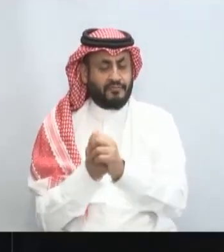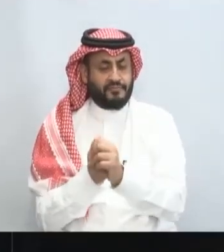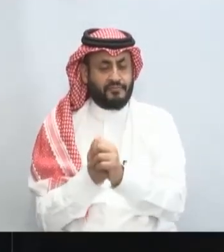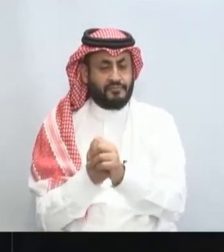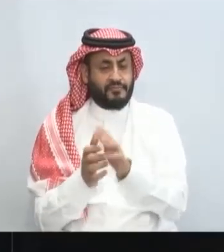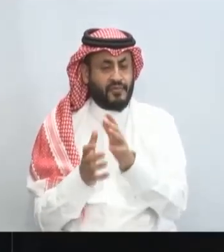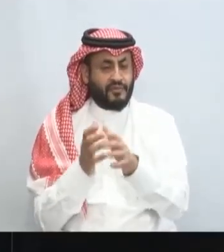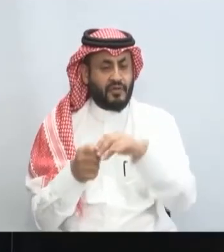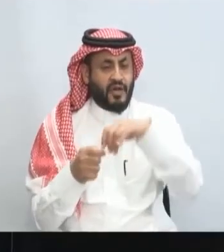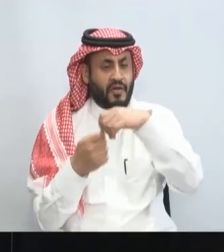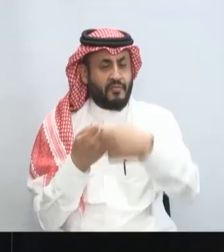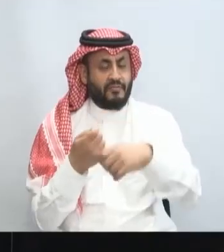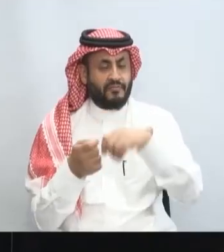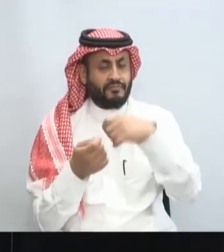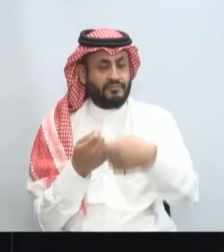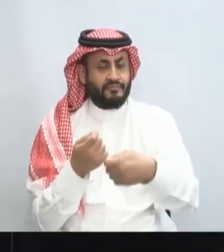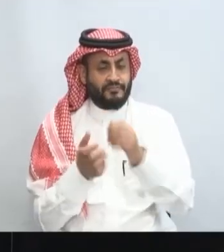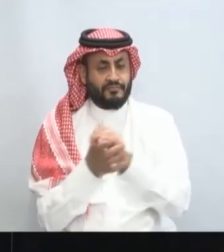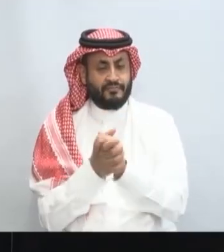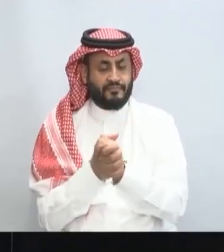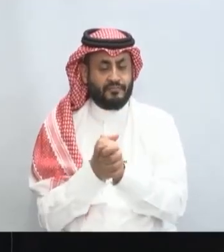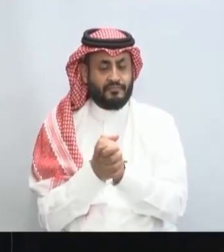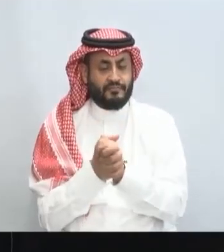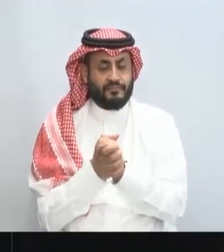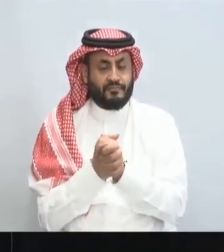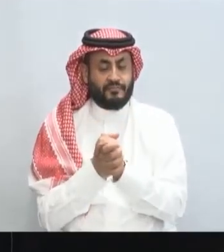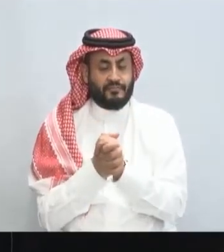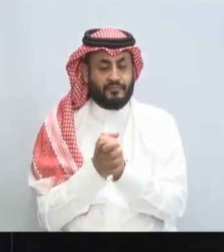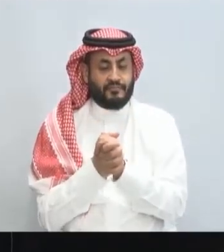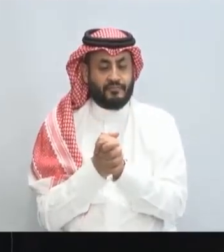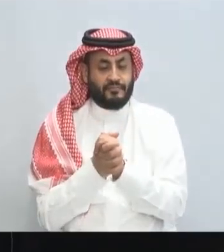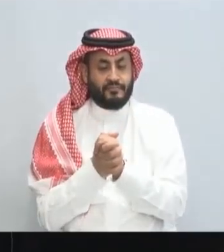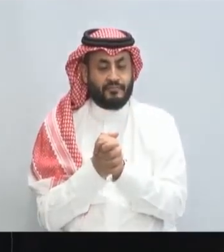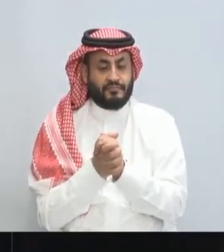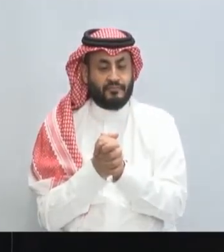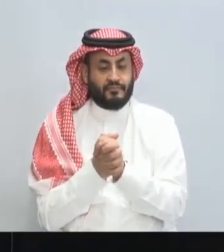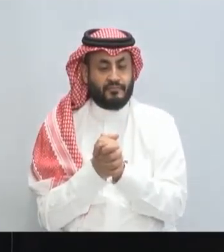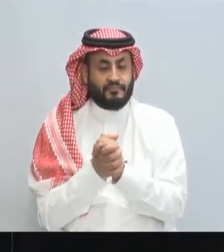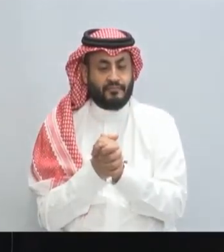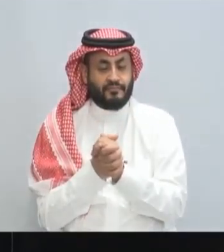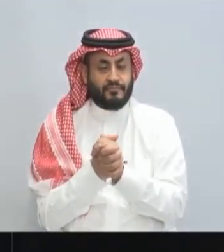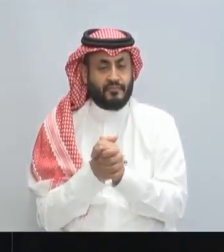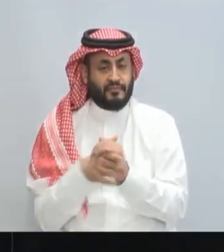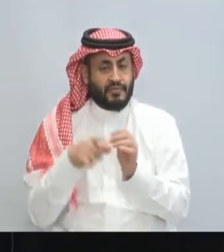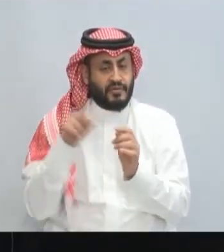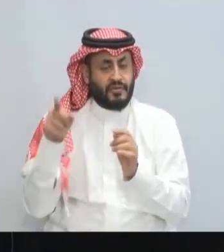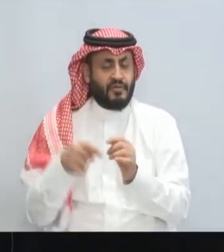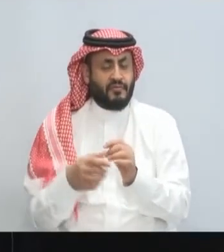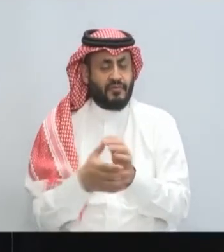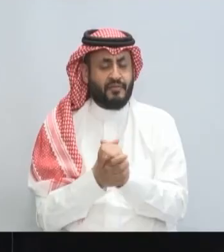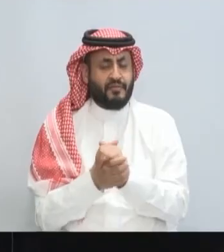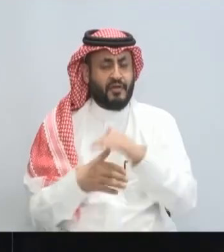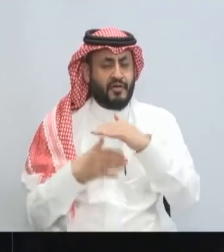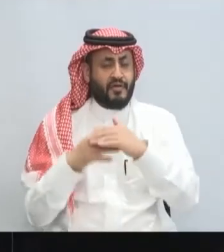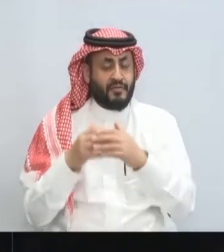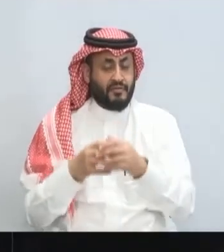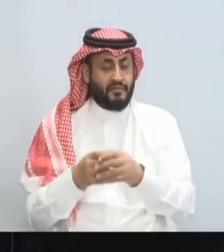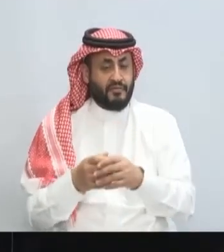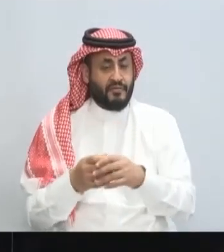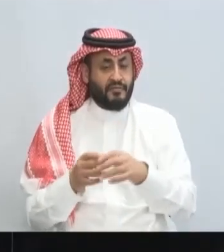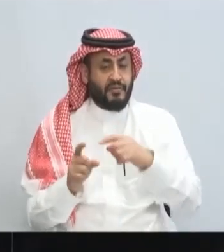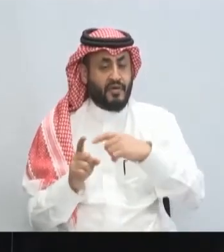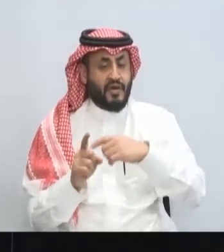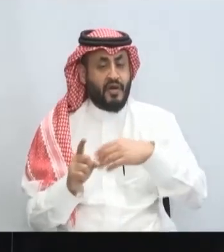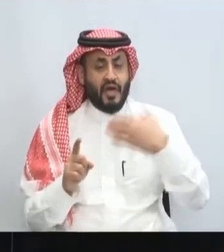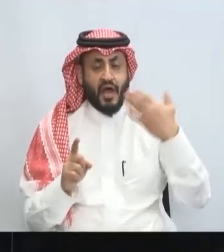question about, for example, the banana. So we can form question like, is it cold or